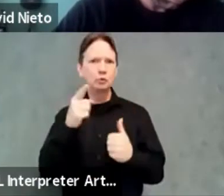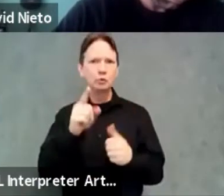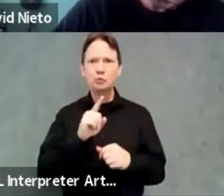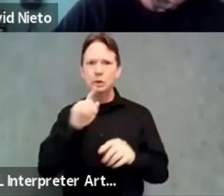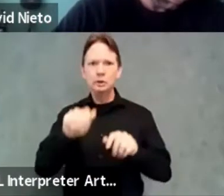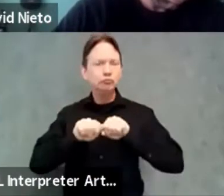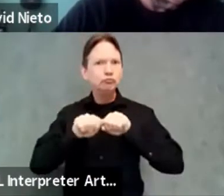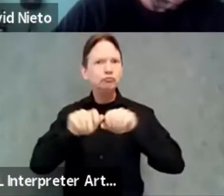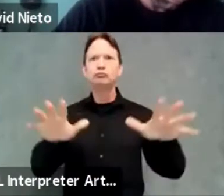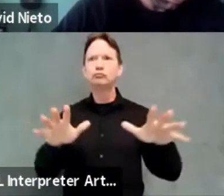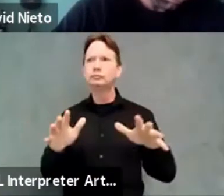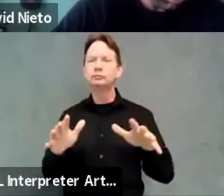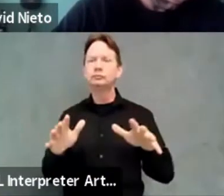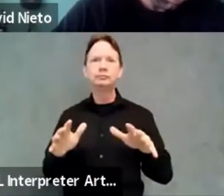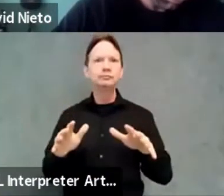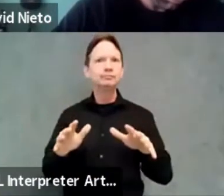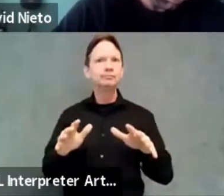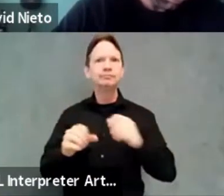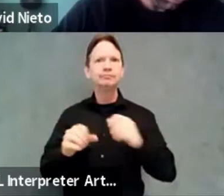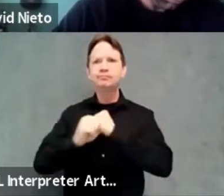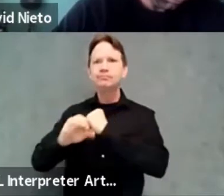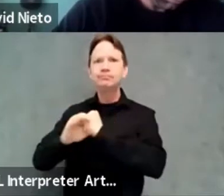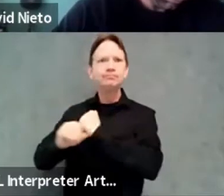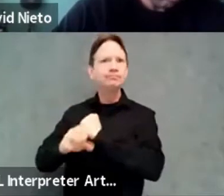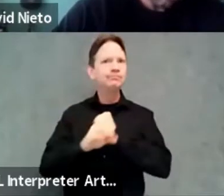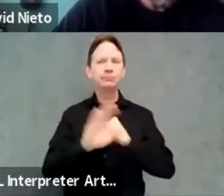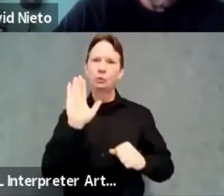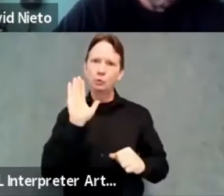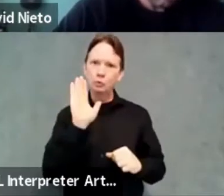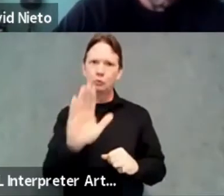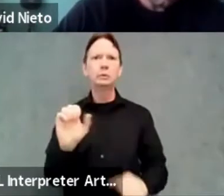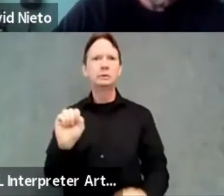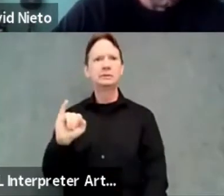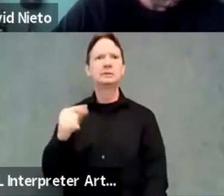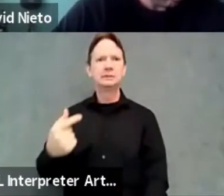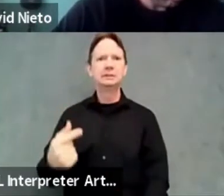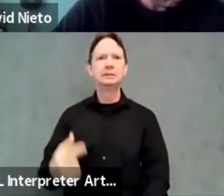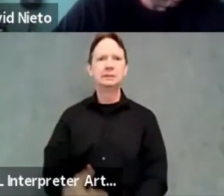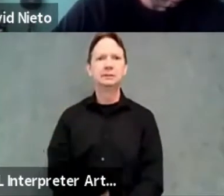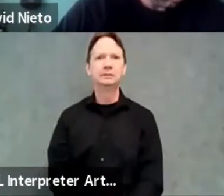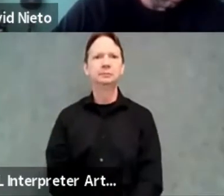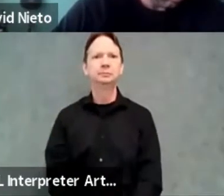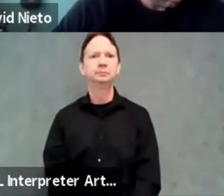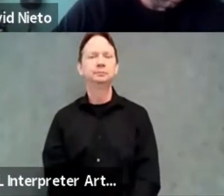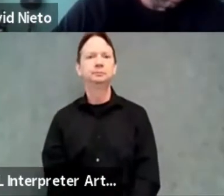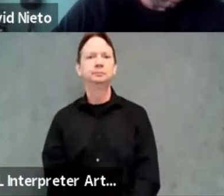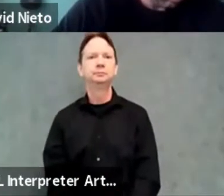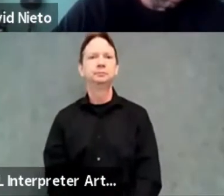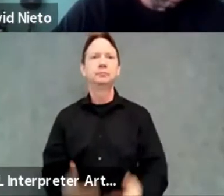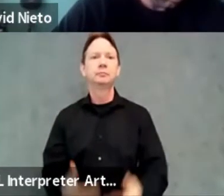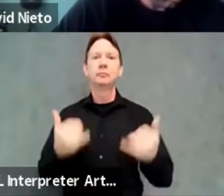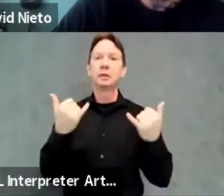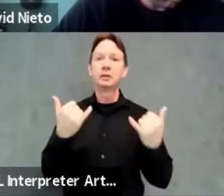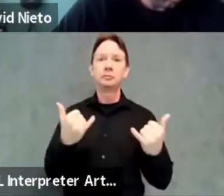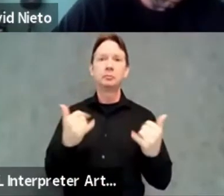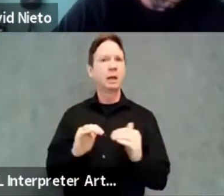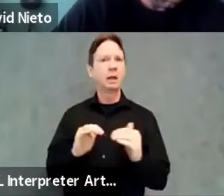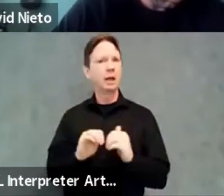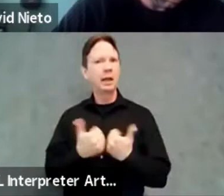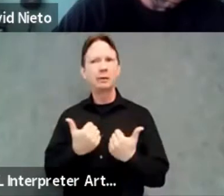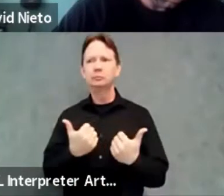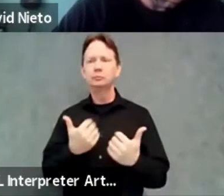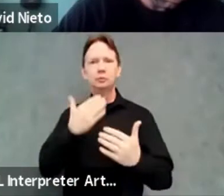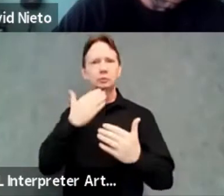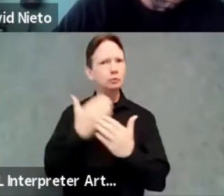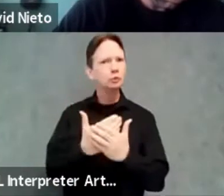SIGs can demonstrate these healthy and vital characteristics by their annual meeting sessions, by newsletters,